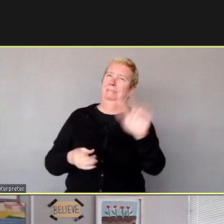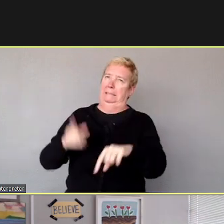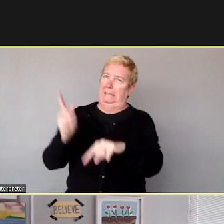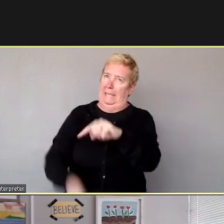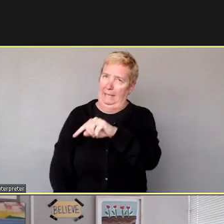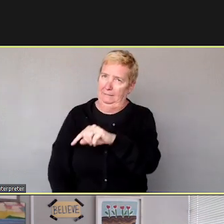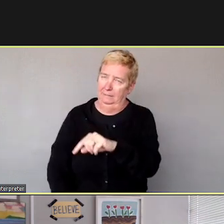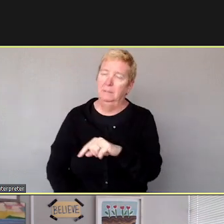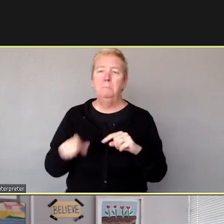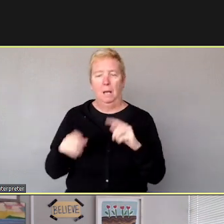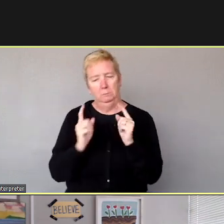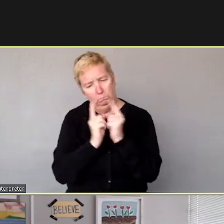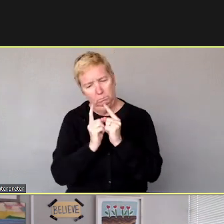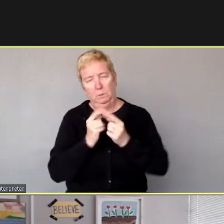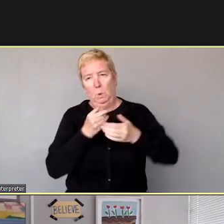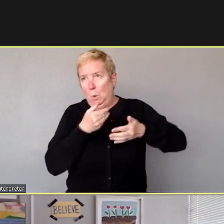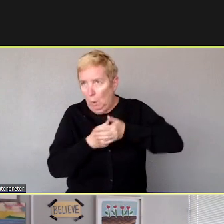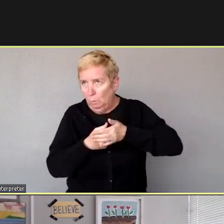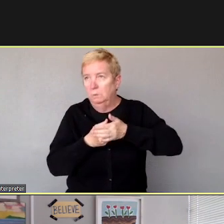slide.